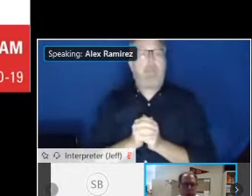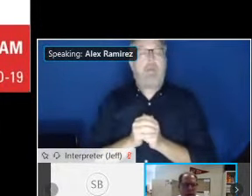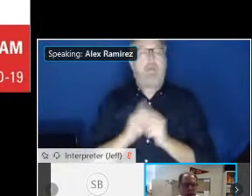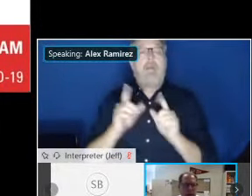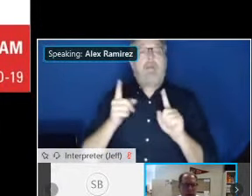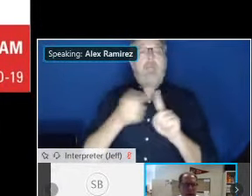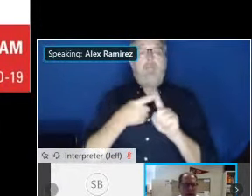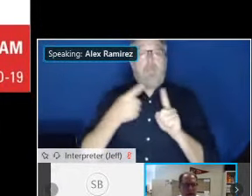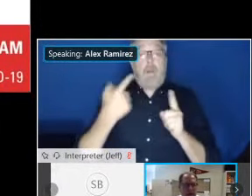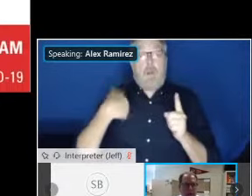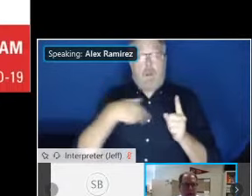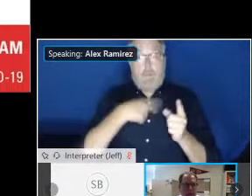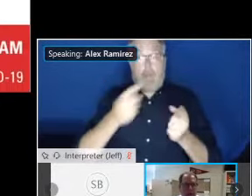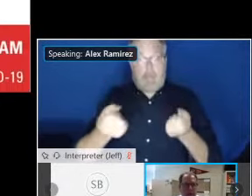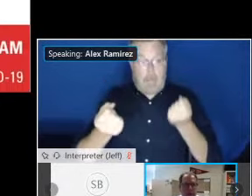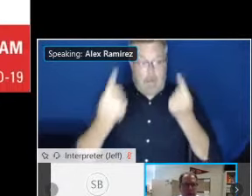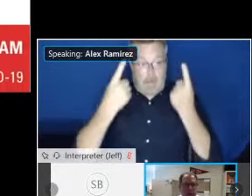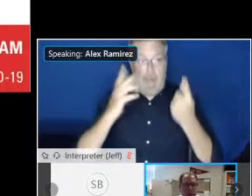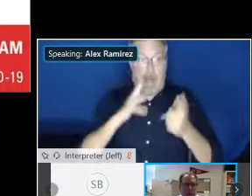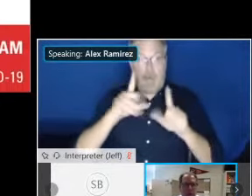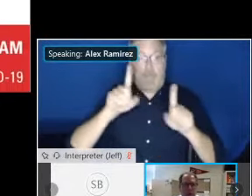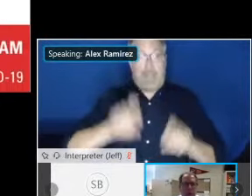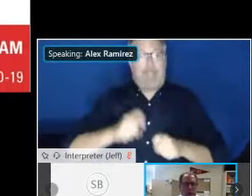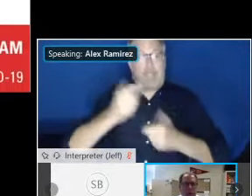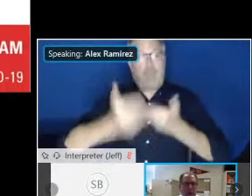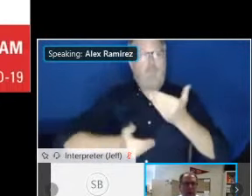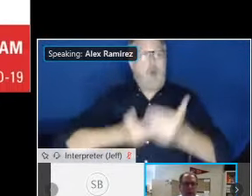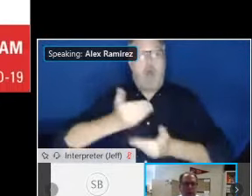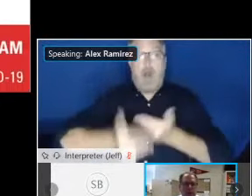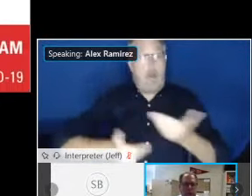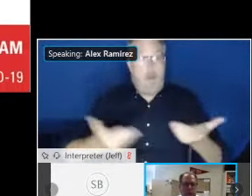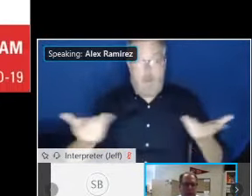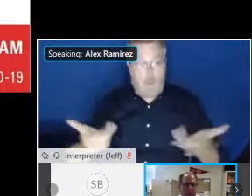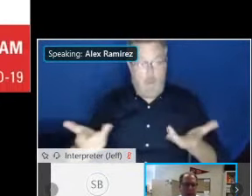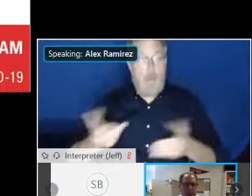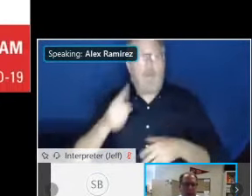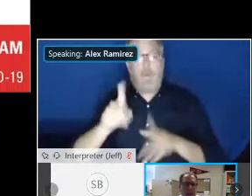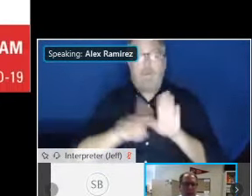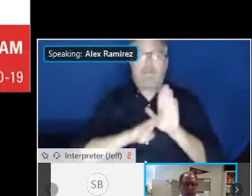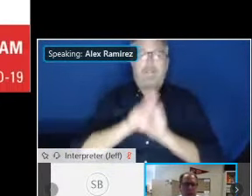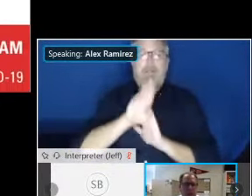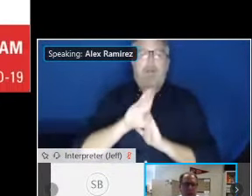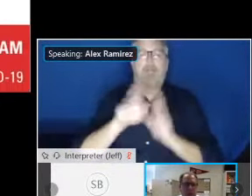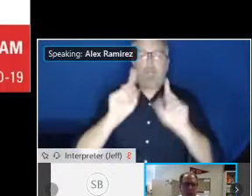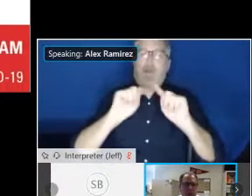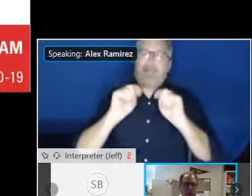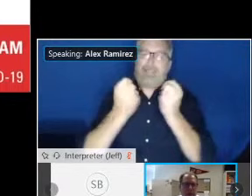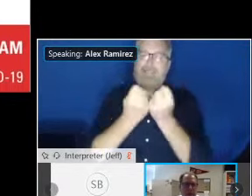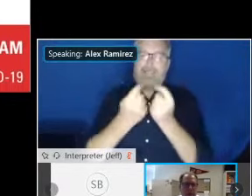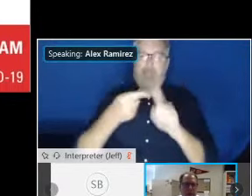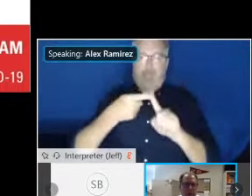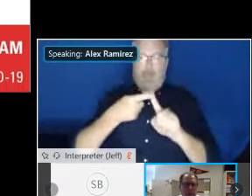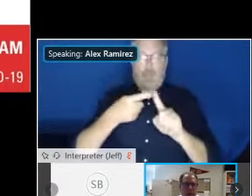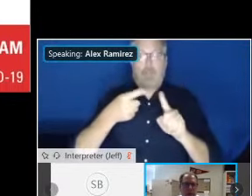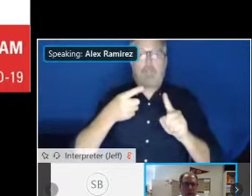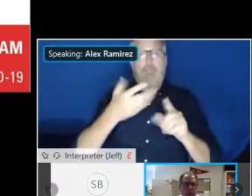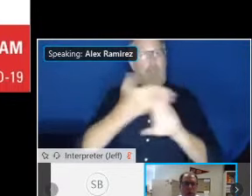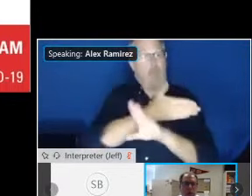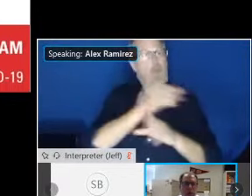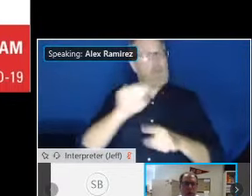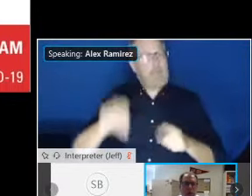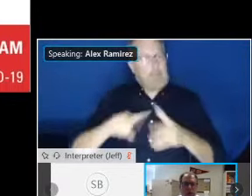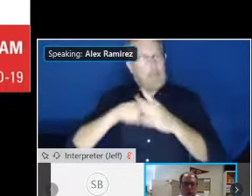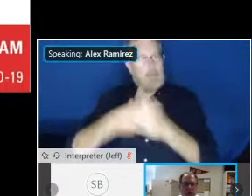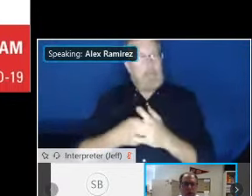to understand our testing protocols. So the way these were developed is a team was formed before the semester started